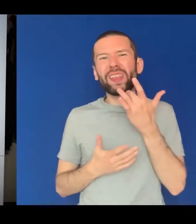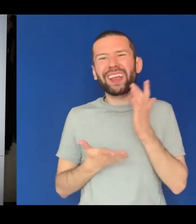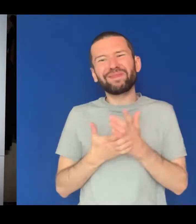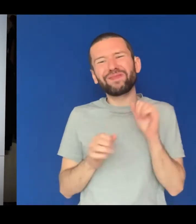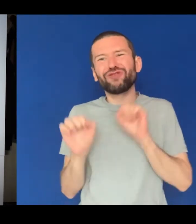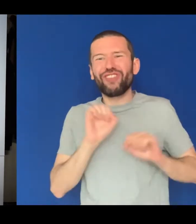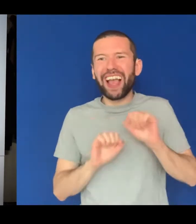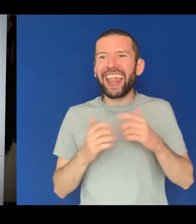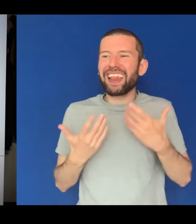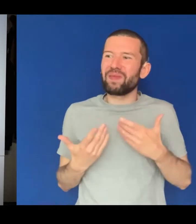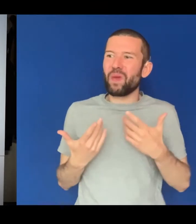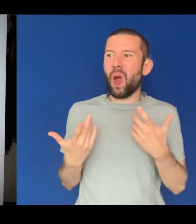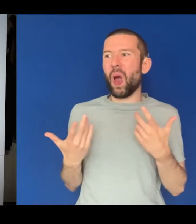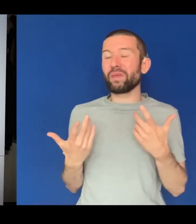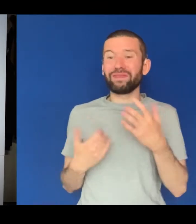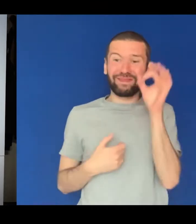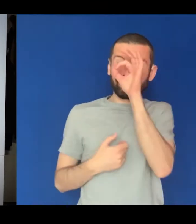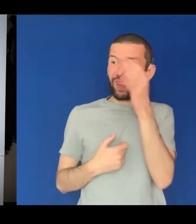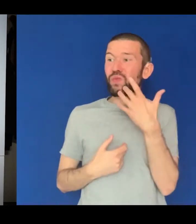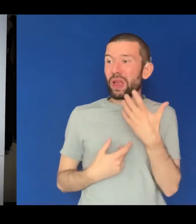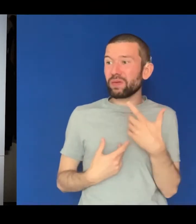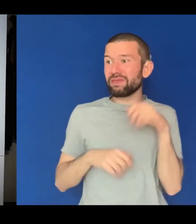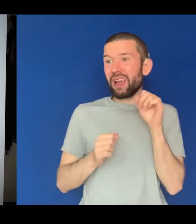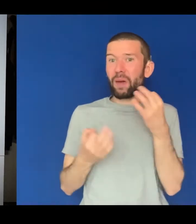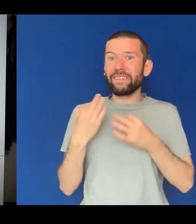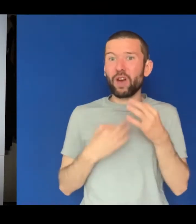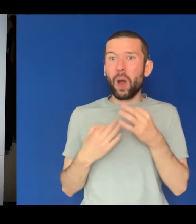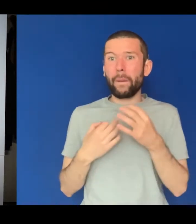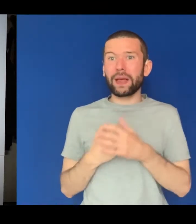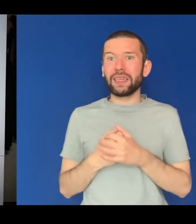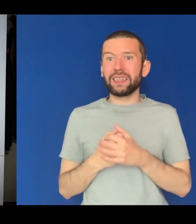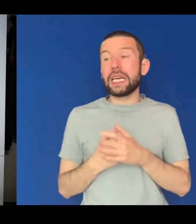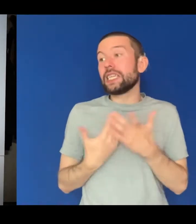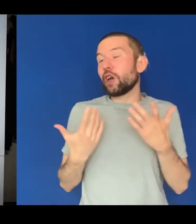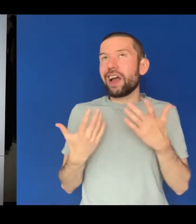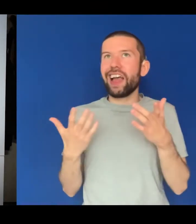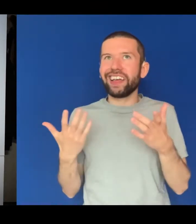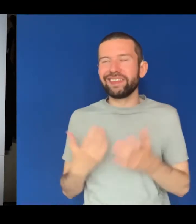now, so got no idea when we'll start performing again, but I've ended up